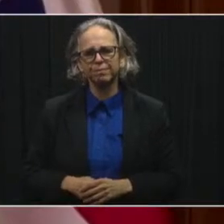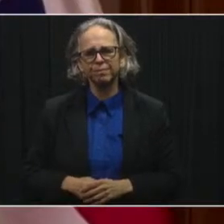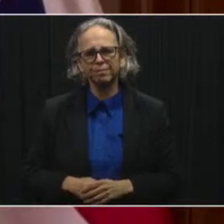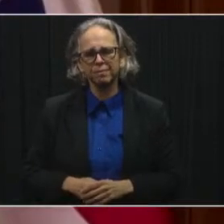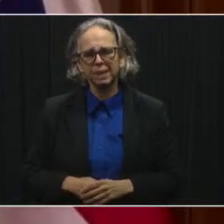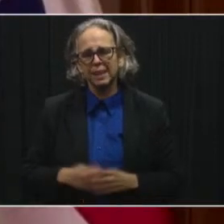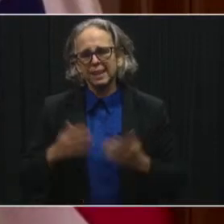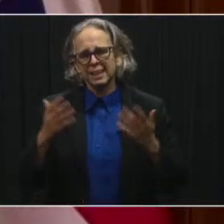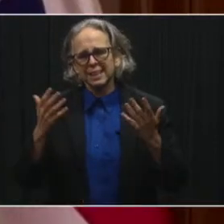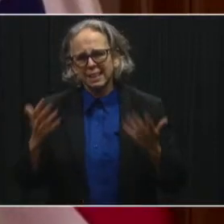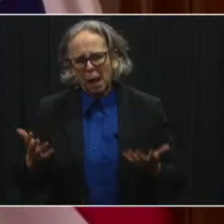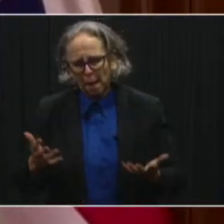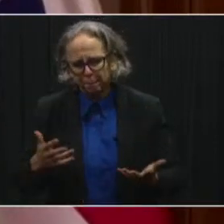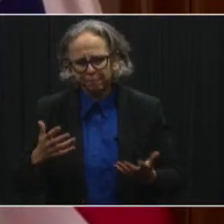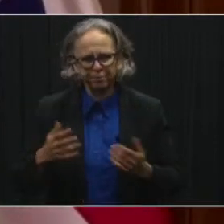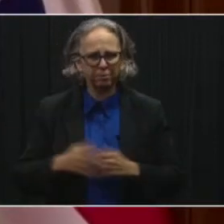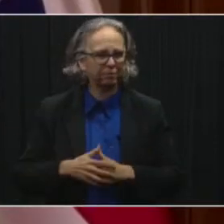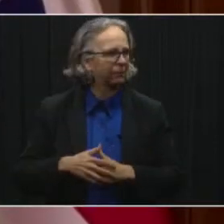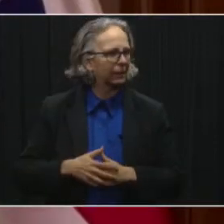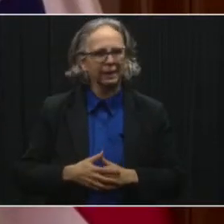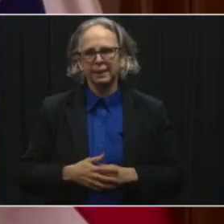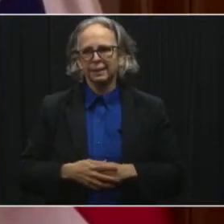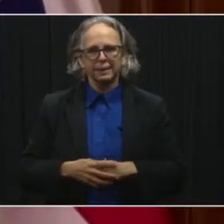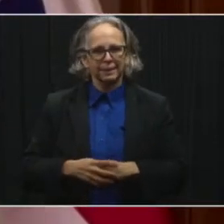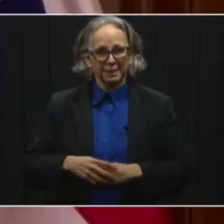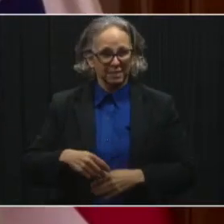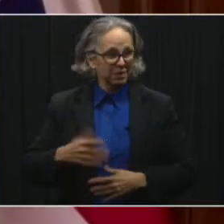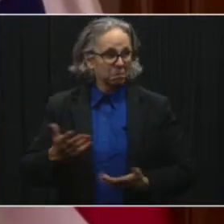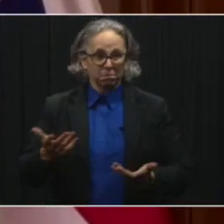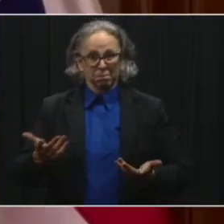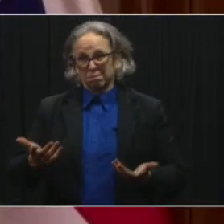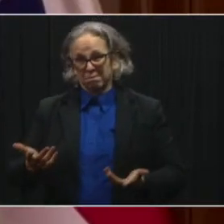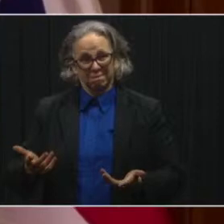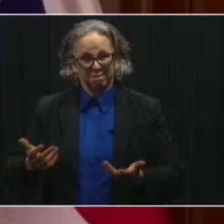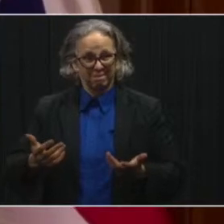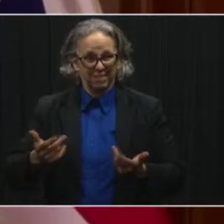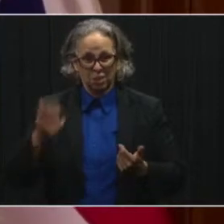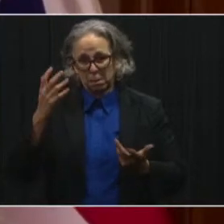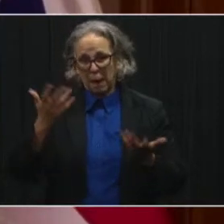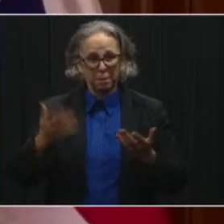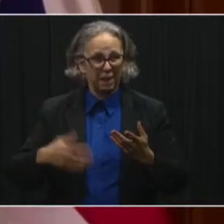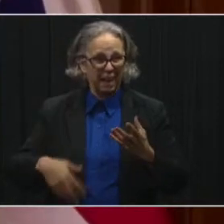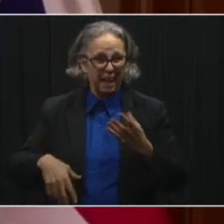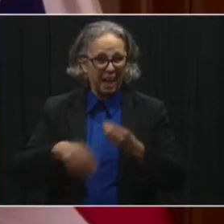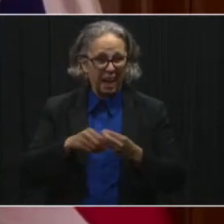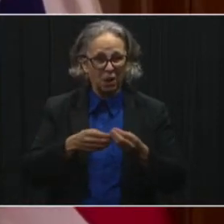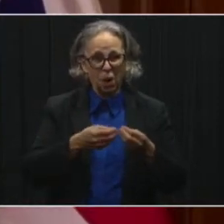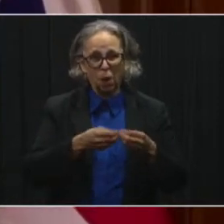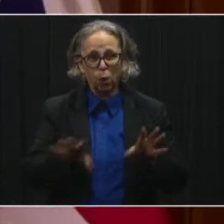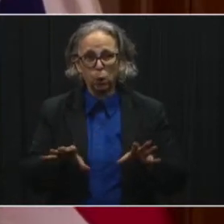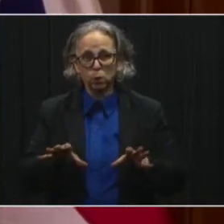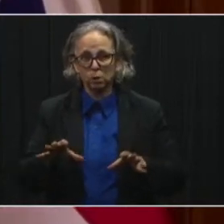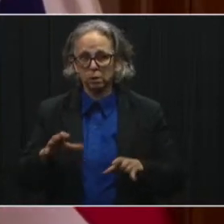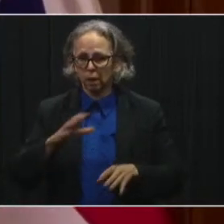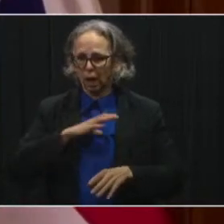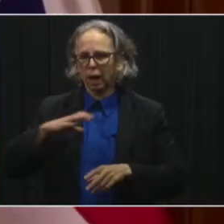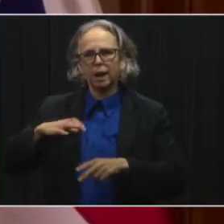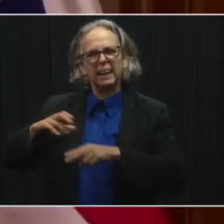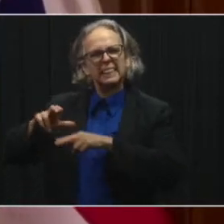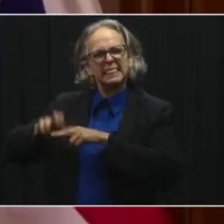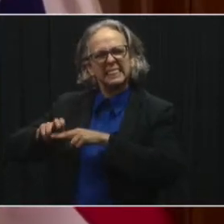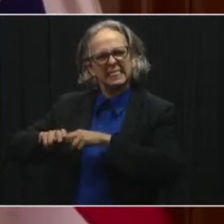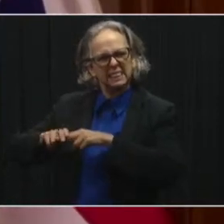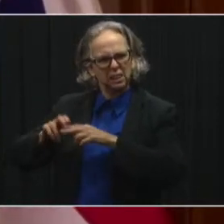you know, a congressional seat or you lose a congressional seat. So obviously the lines have to be drawn differently and we have different numbers.